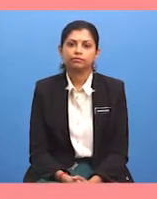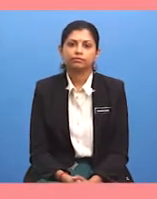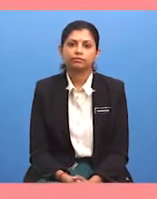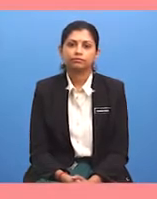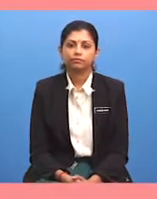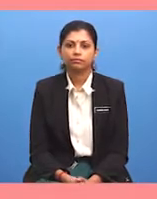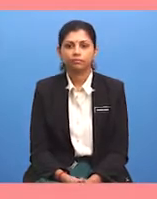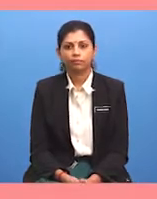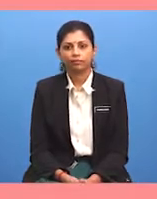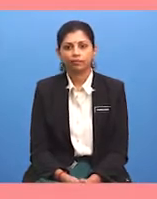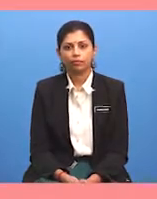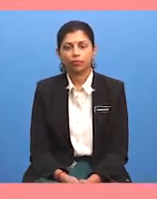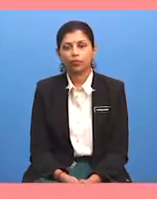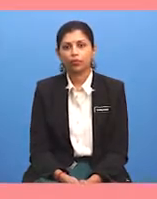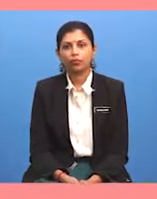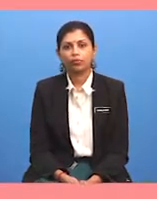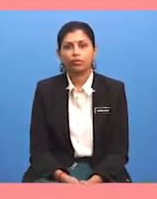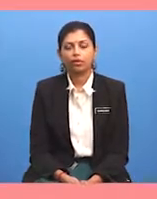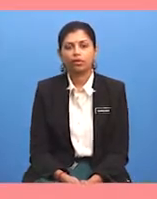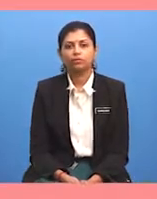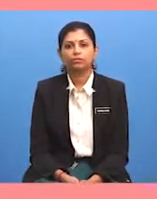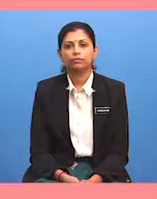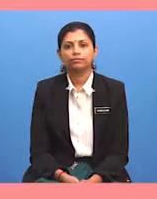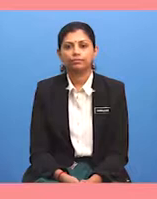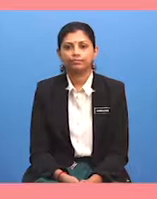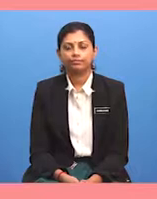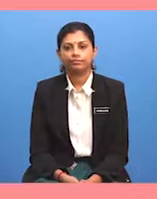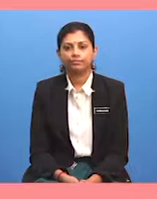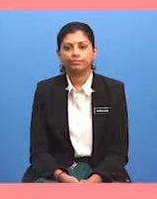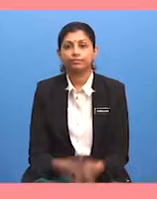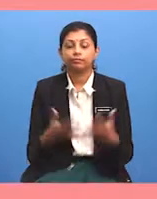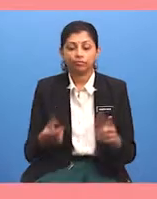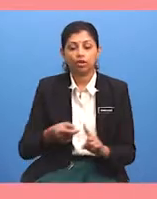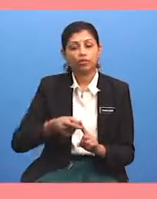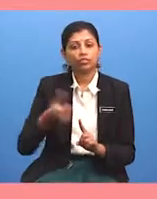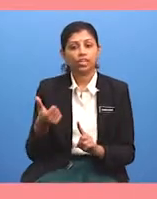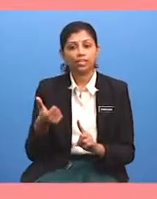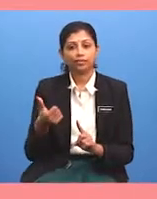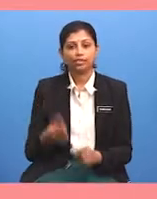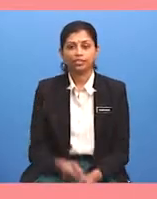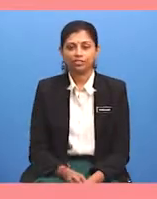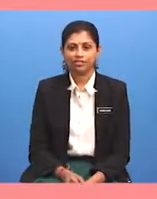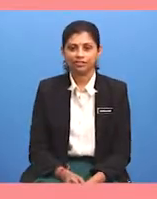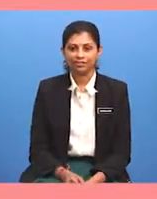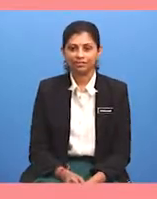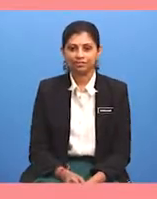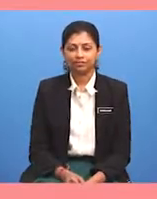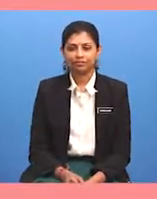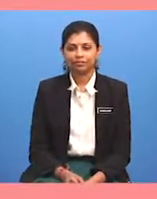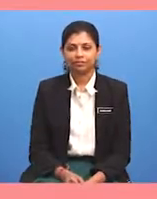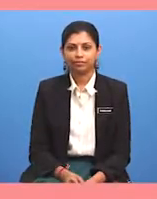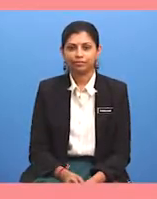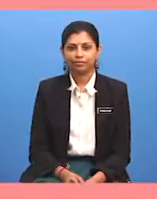technology enthusiast. Let's use the elimination strategy to answer this